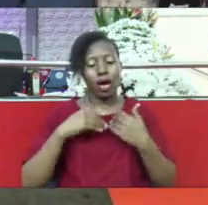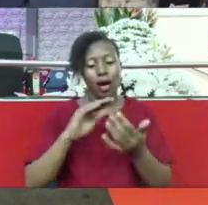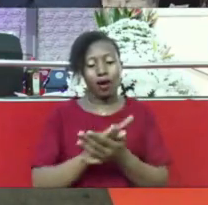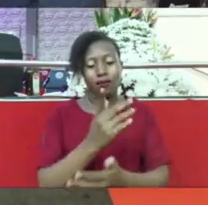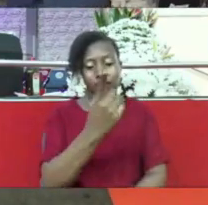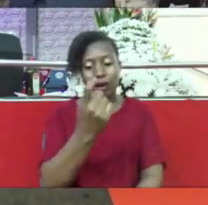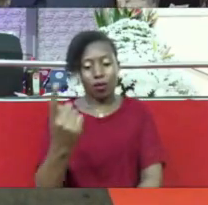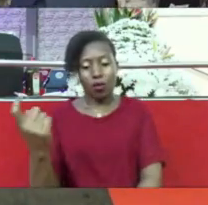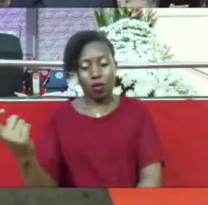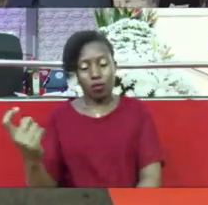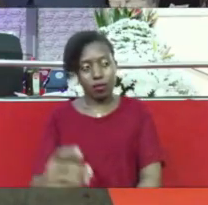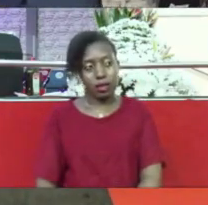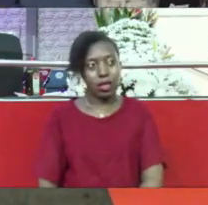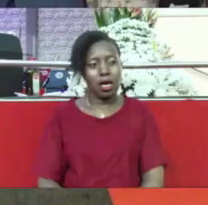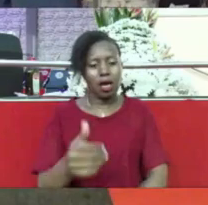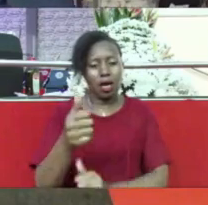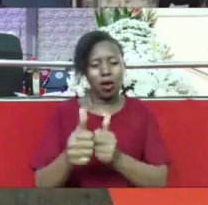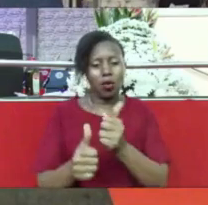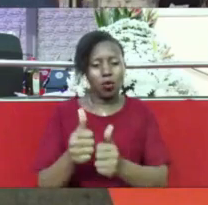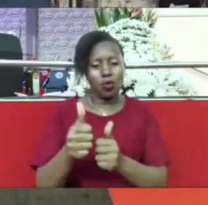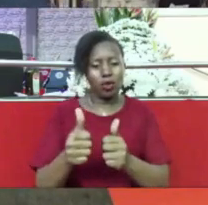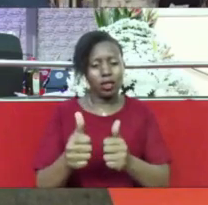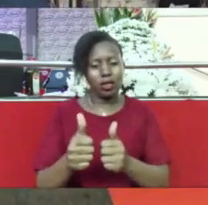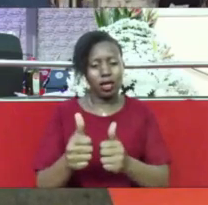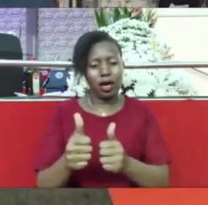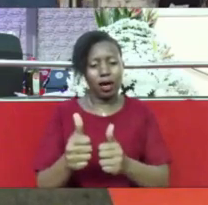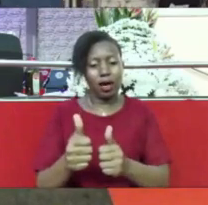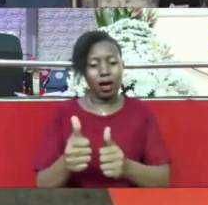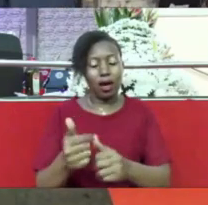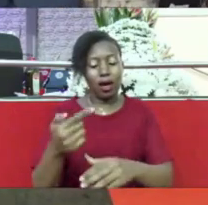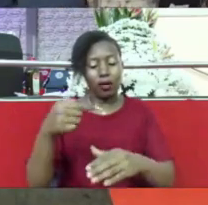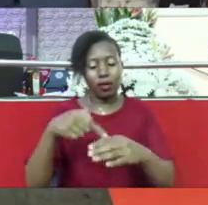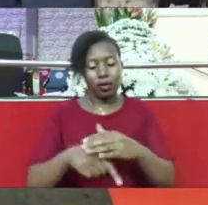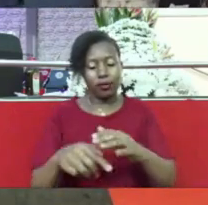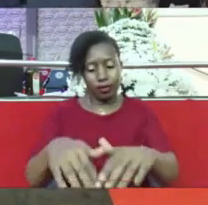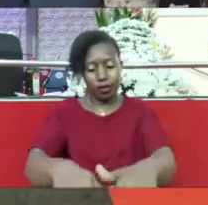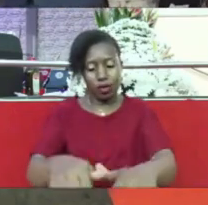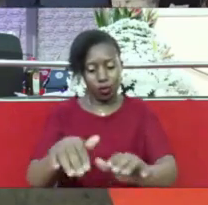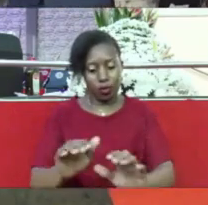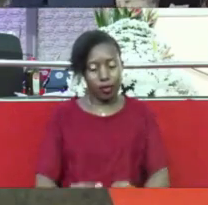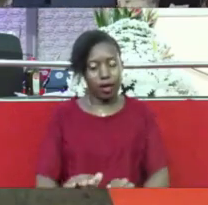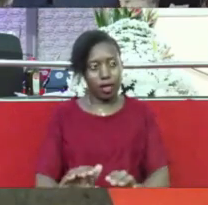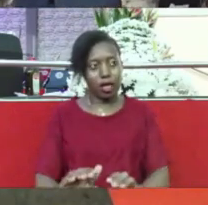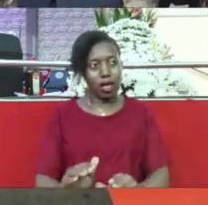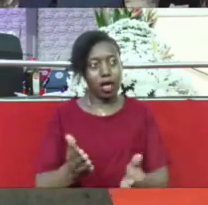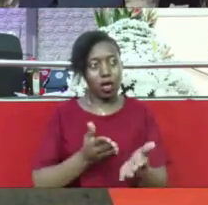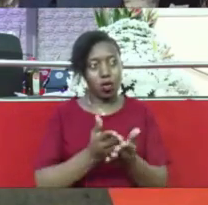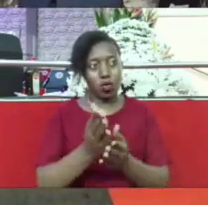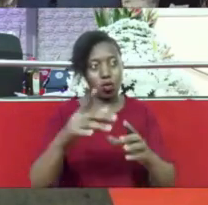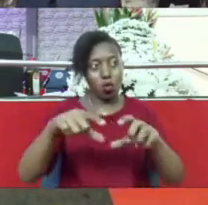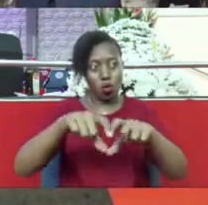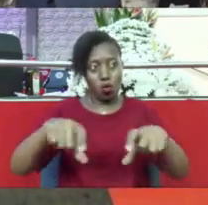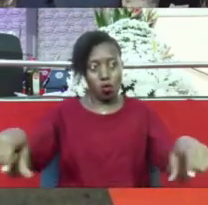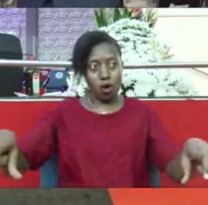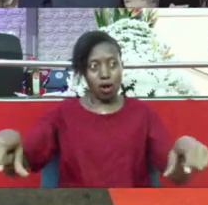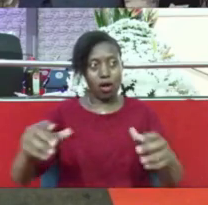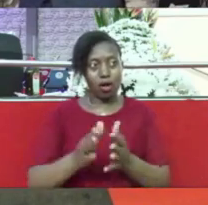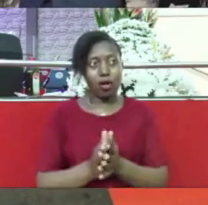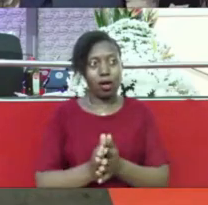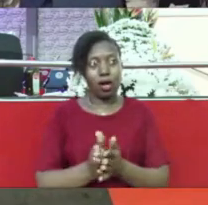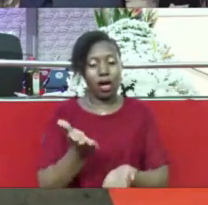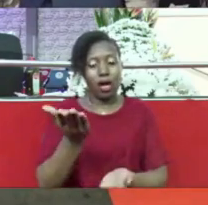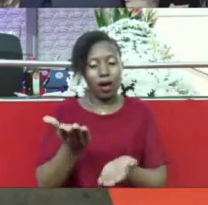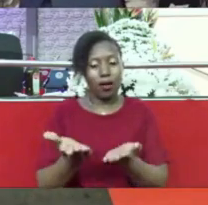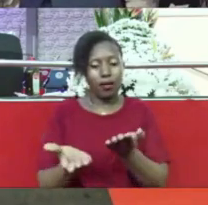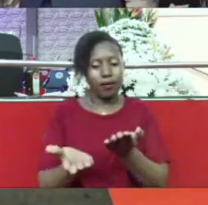Kuna wadudu fulani that burrow through dead wood. Ambayo yanajipenyeza ndani ya kijiti. If you go to a